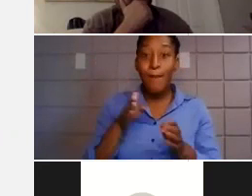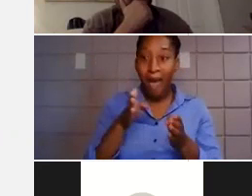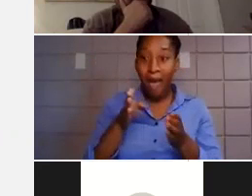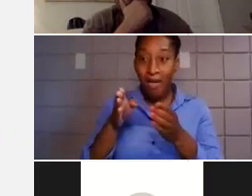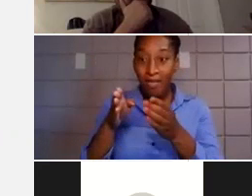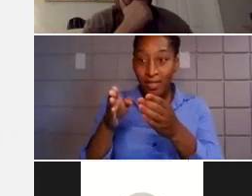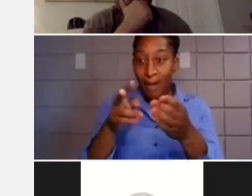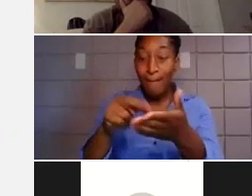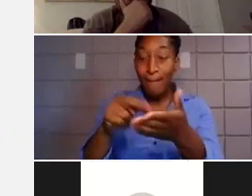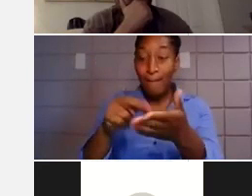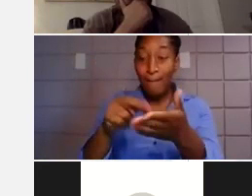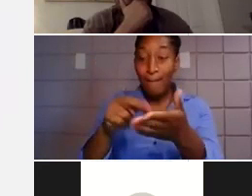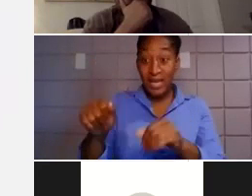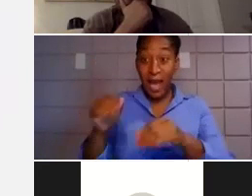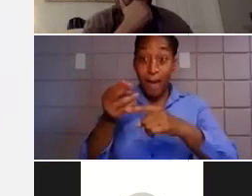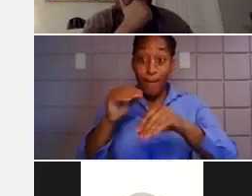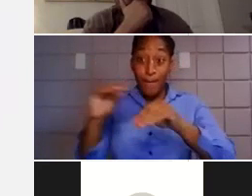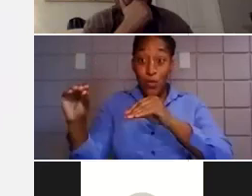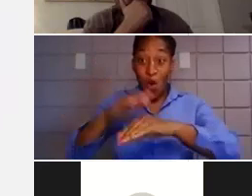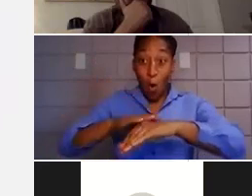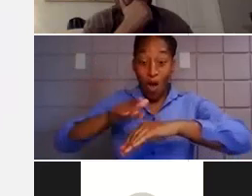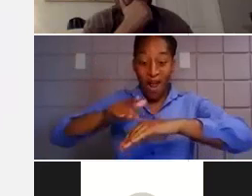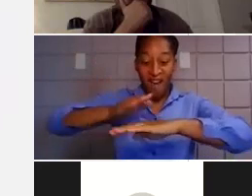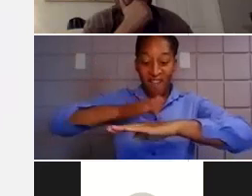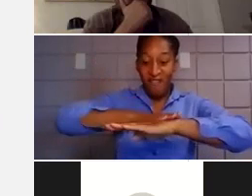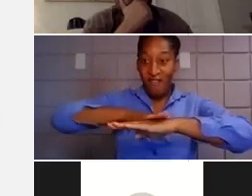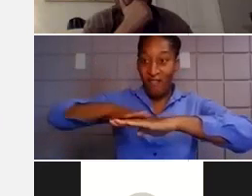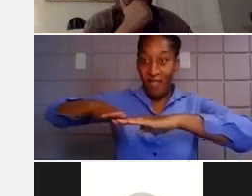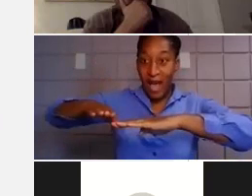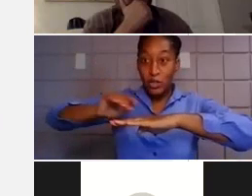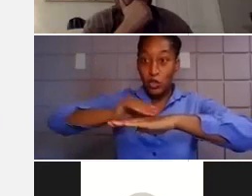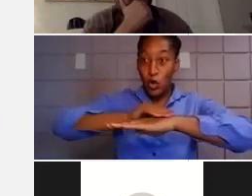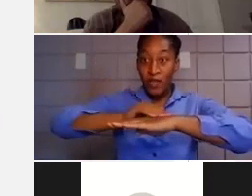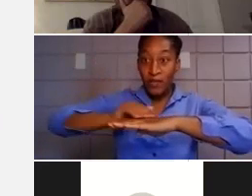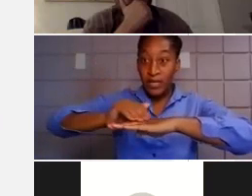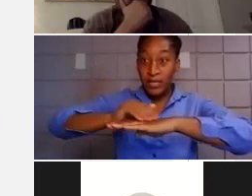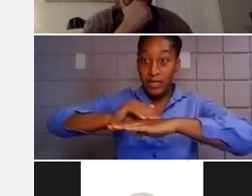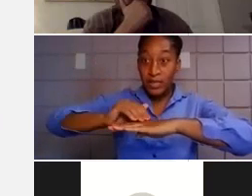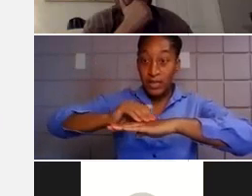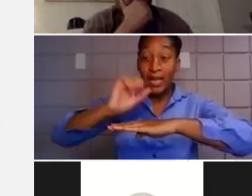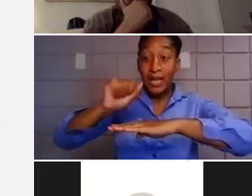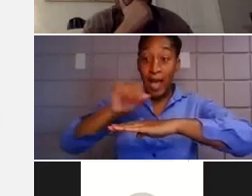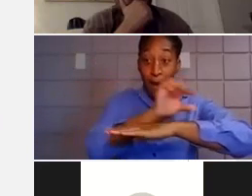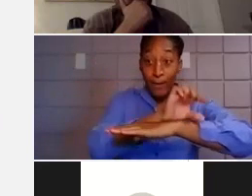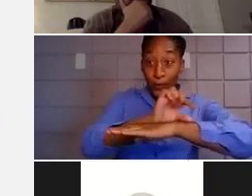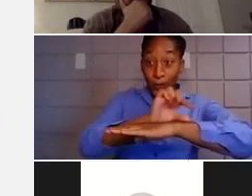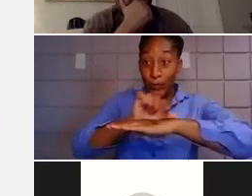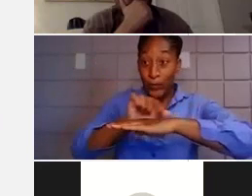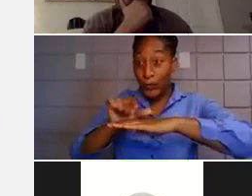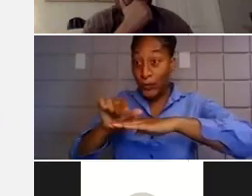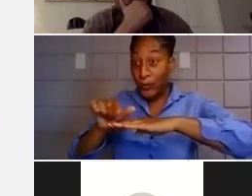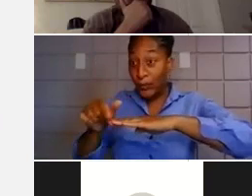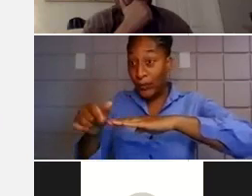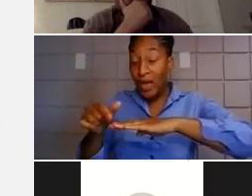straight line. So we need two parameters to describe it. You know, before we were using X or